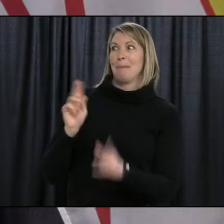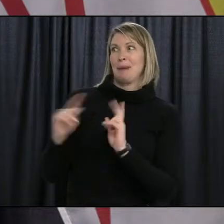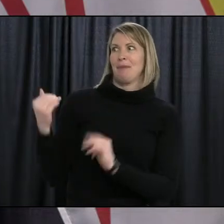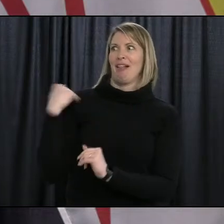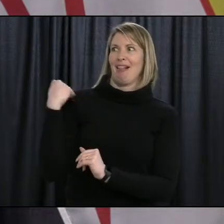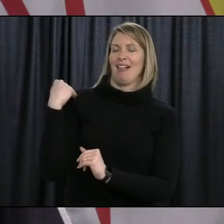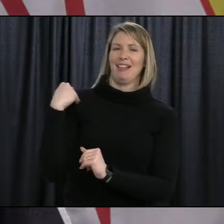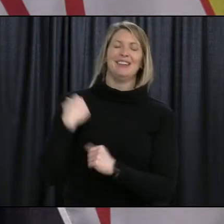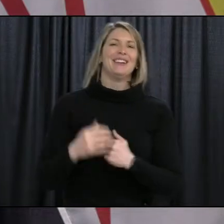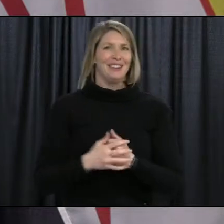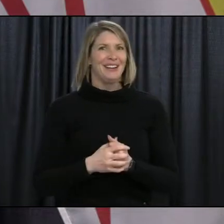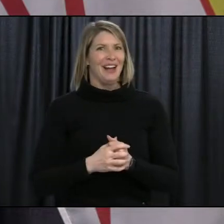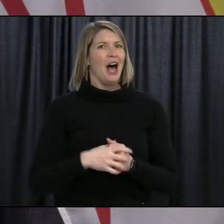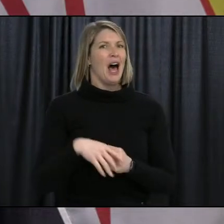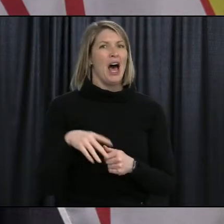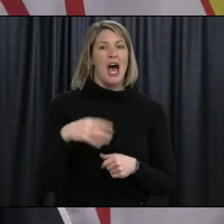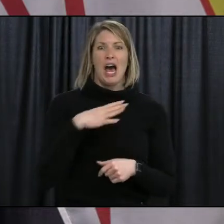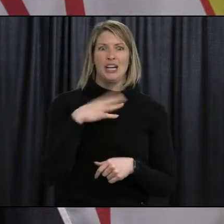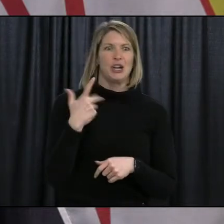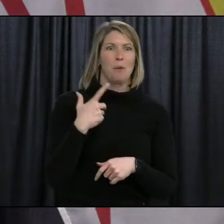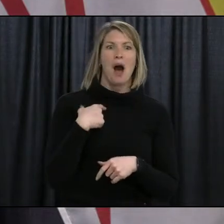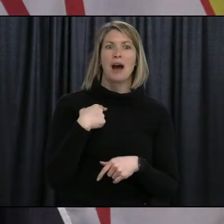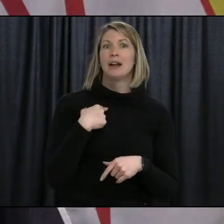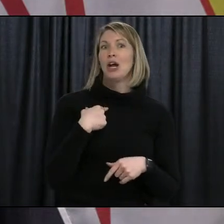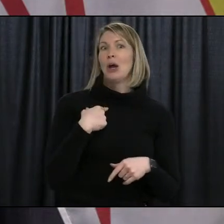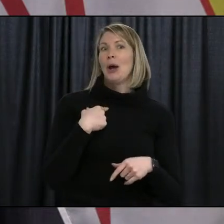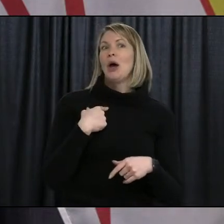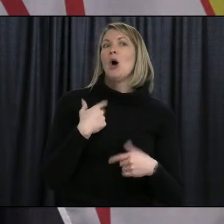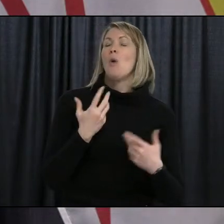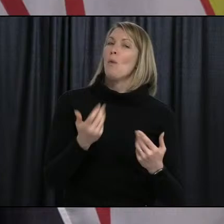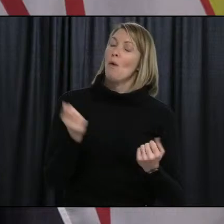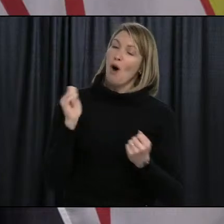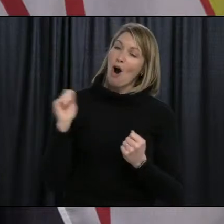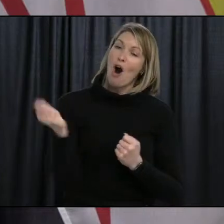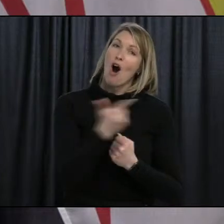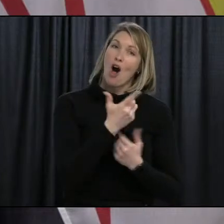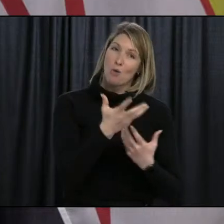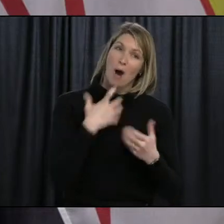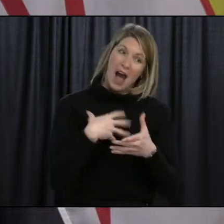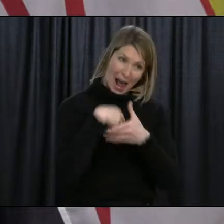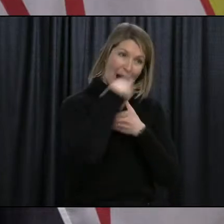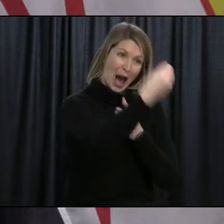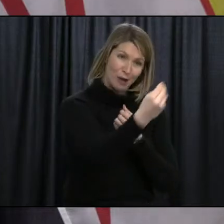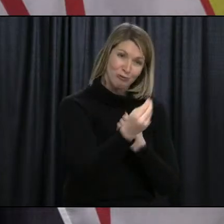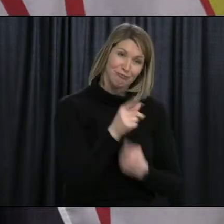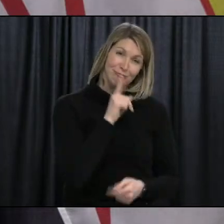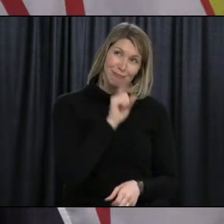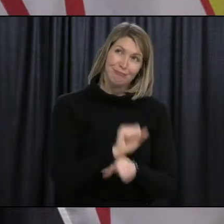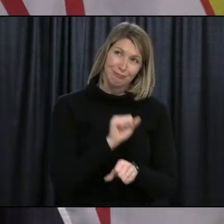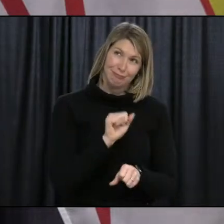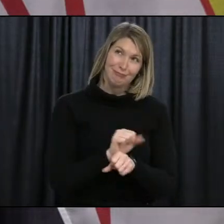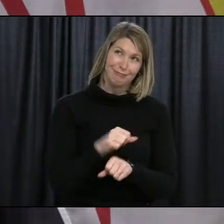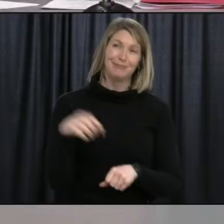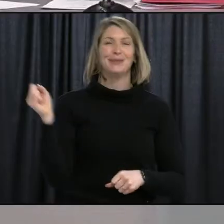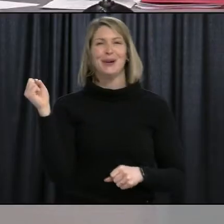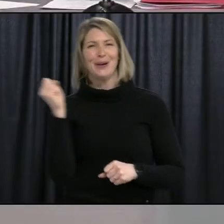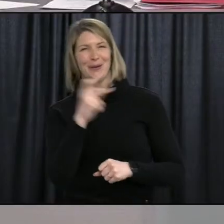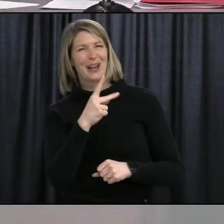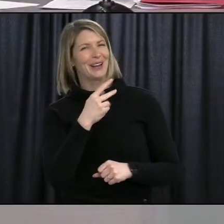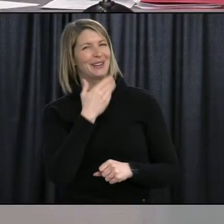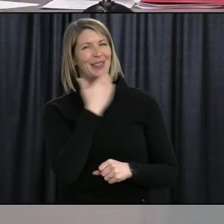anything I'm going to be held to or that I'm going to regret. So We'd all like to get away, though, Peter. Okay. Thank